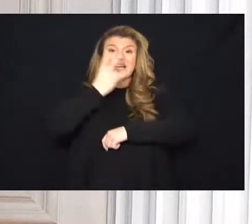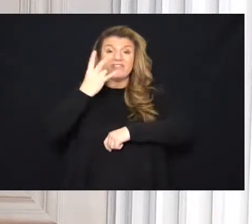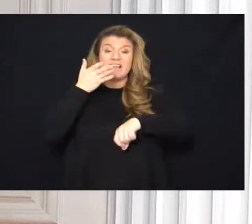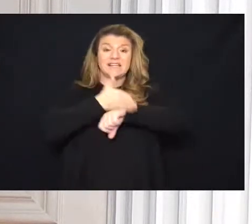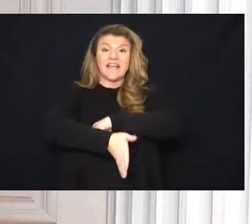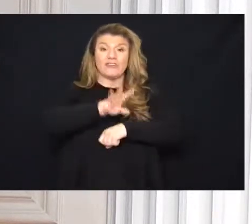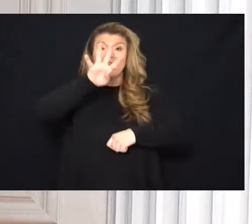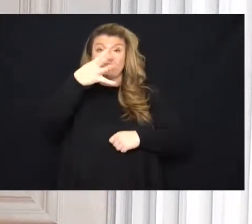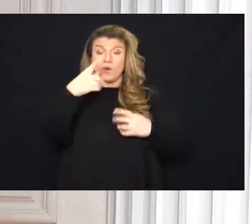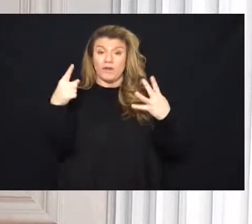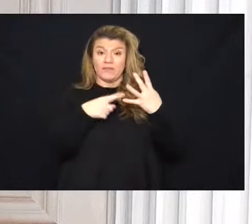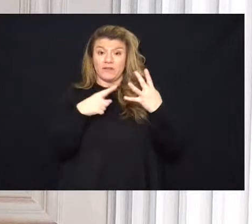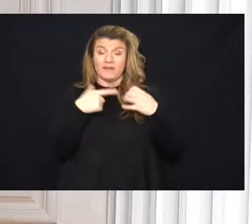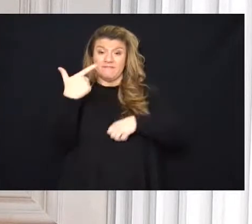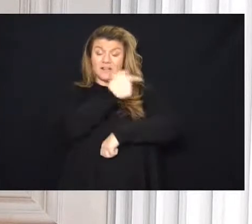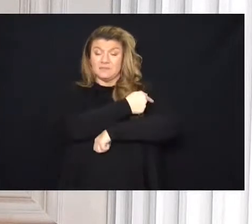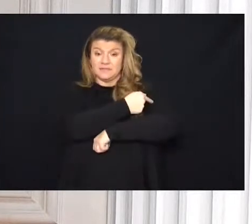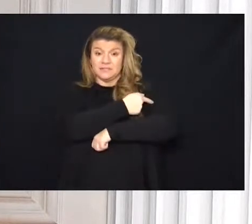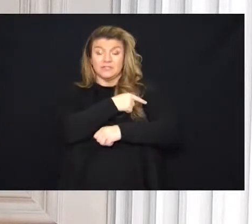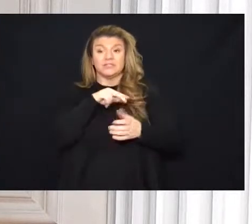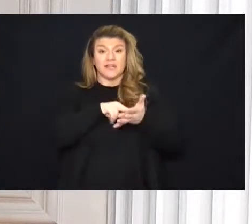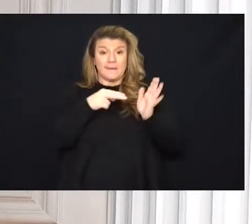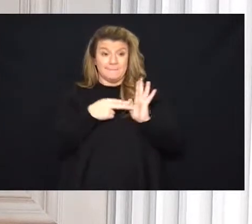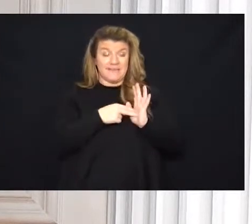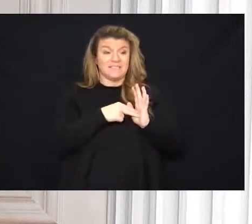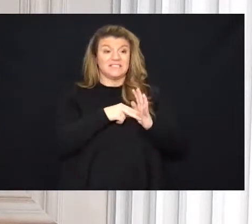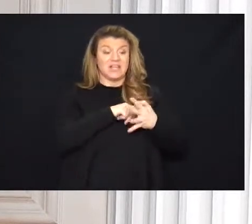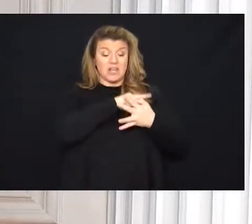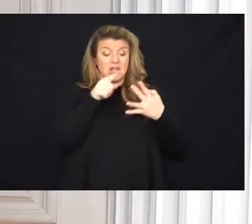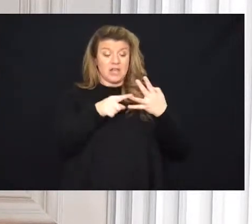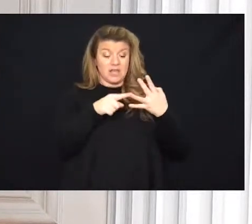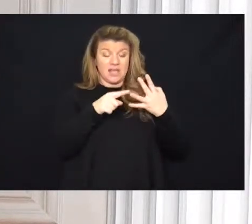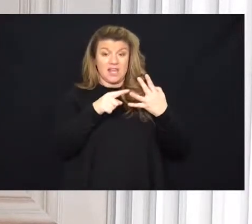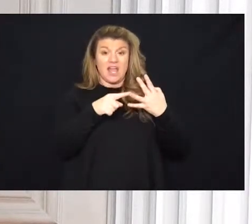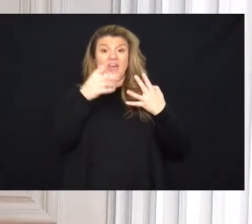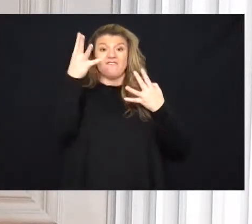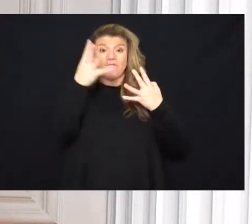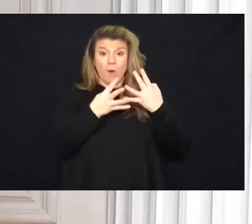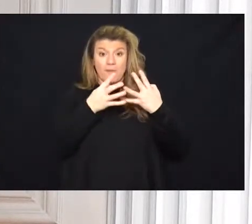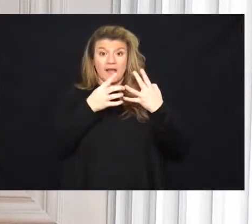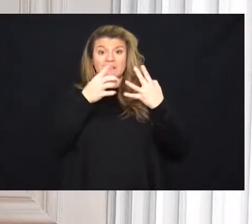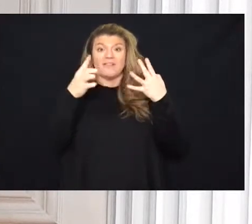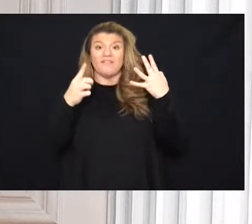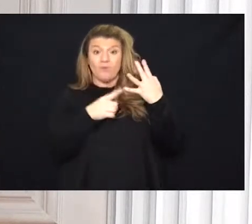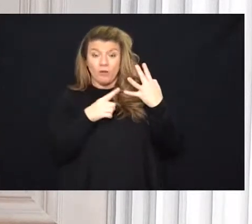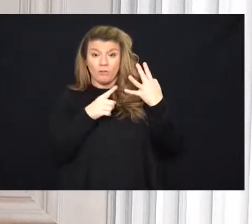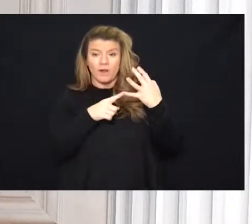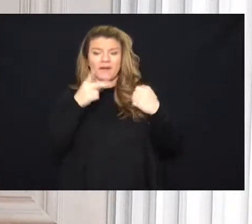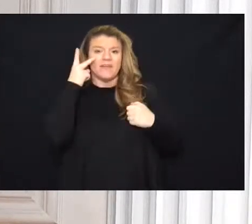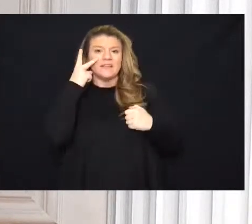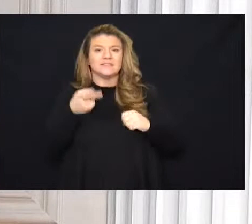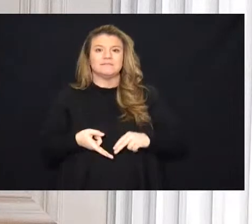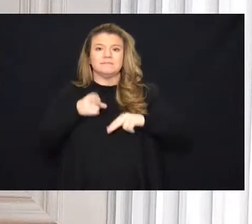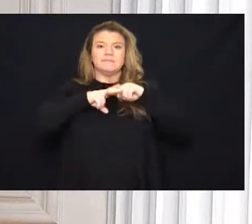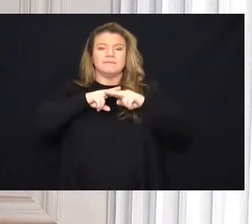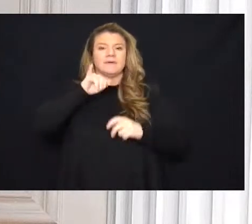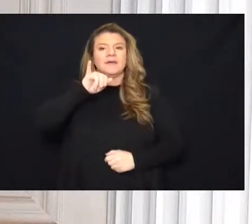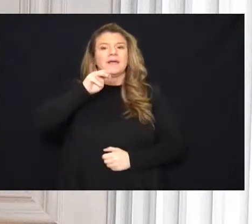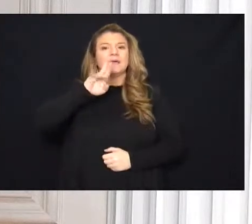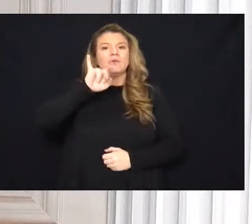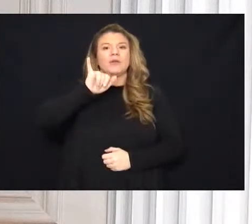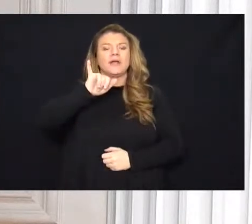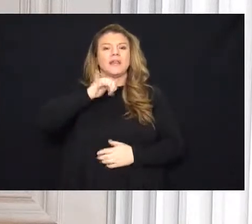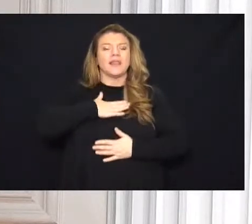vaccine for those 4 months after their first boost dose, they have seen an increase in antibody levels go up by 5